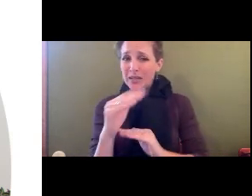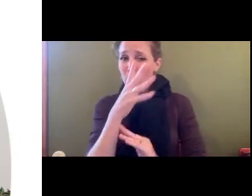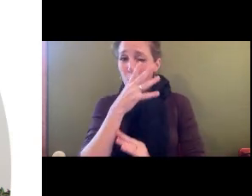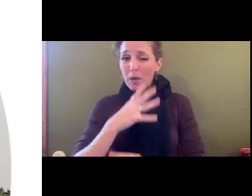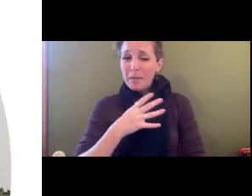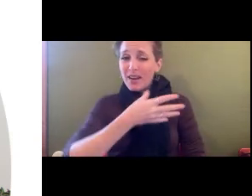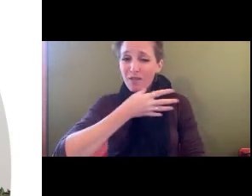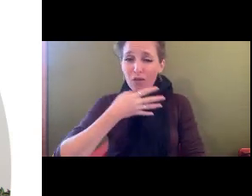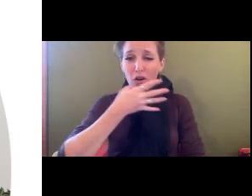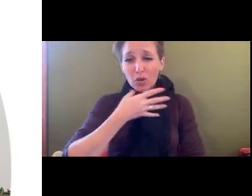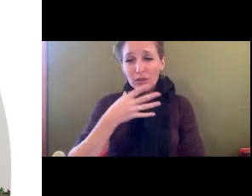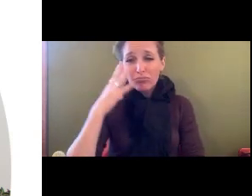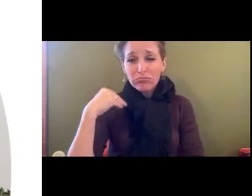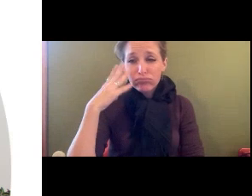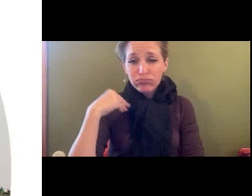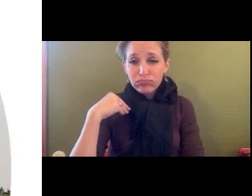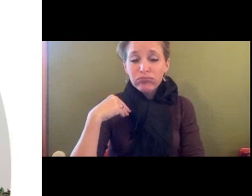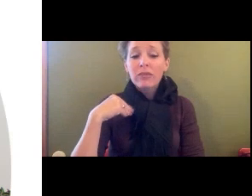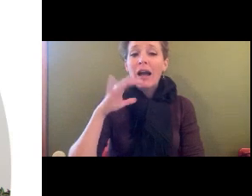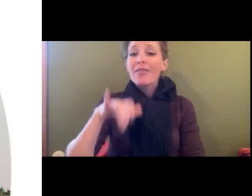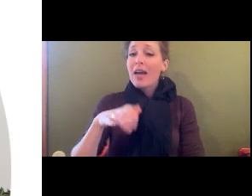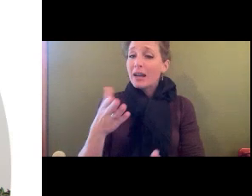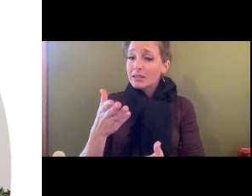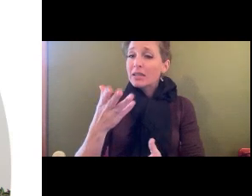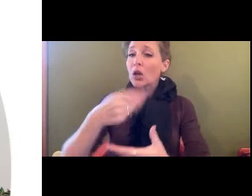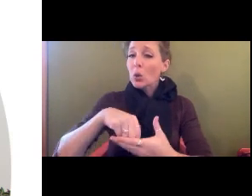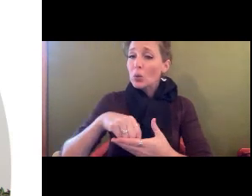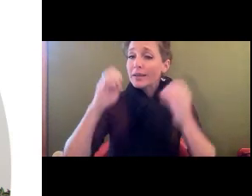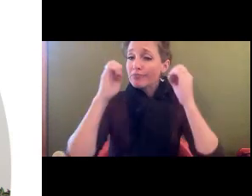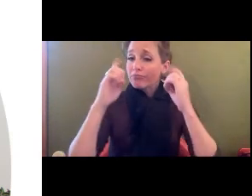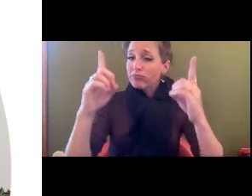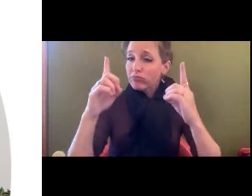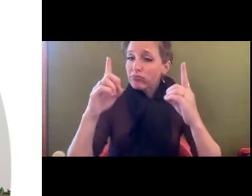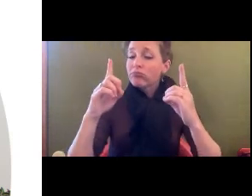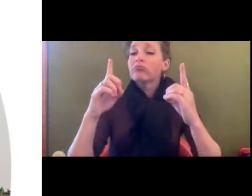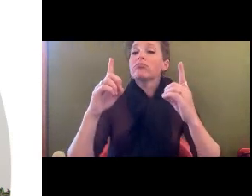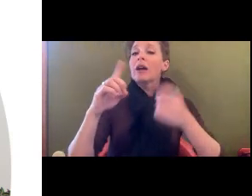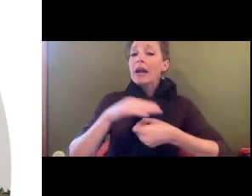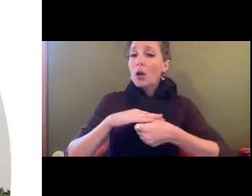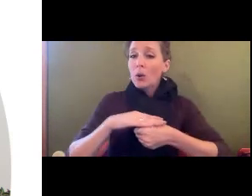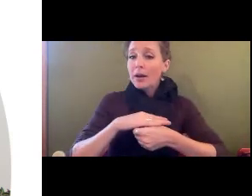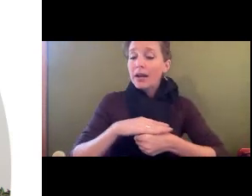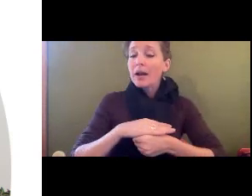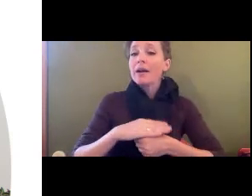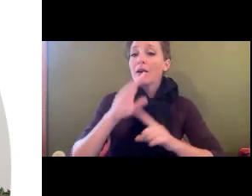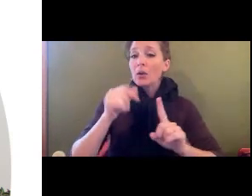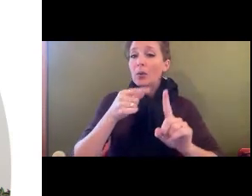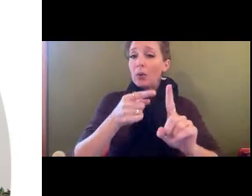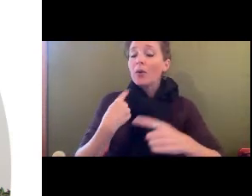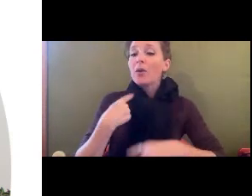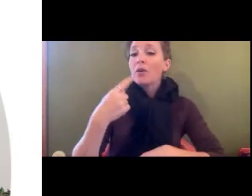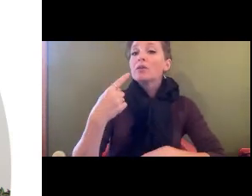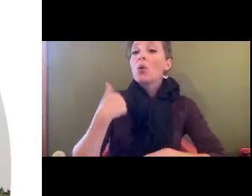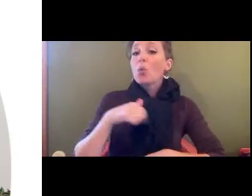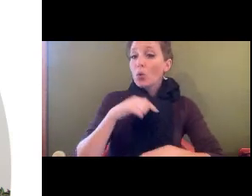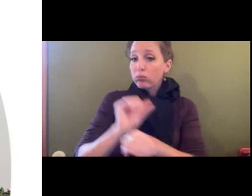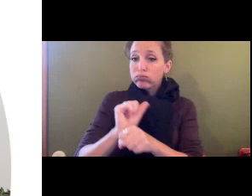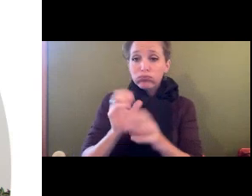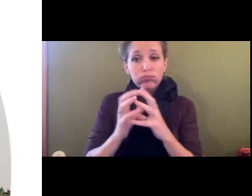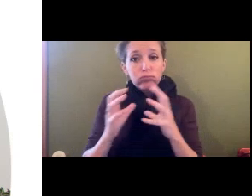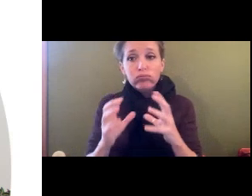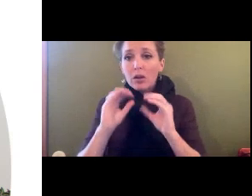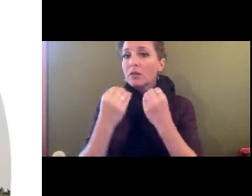face. Again, this is part of that educational key priority area that we want to achieve. And to achieve this, we're also working with a lot of